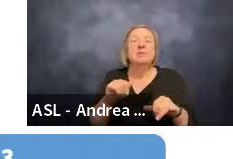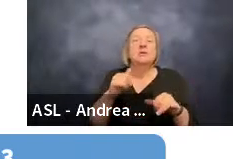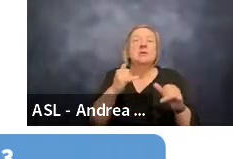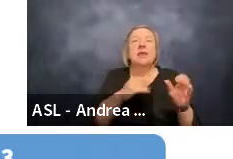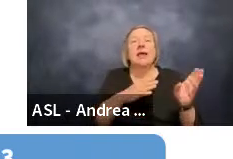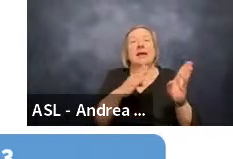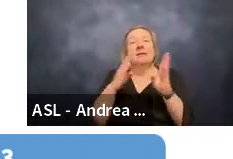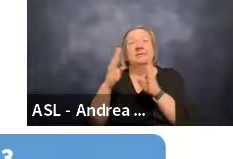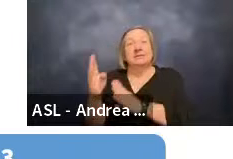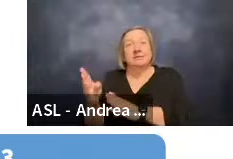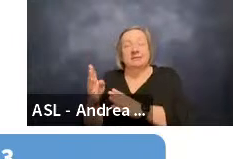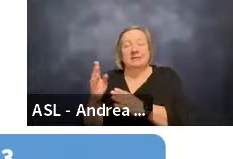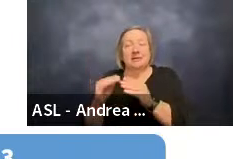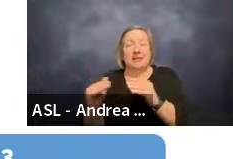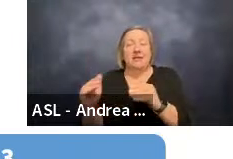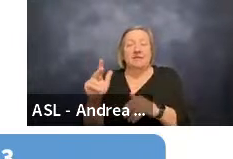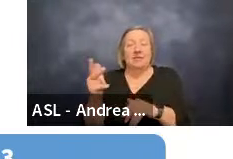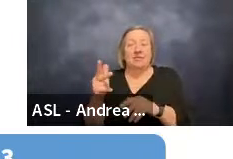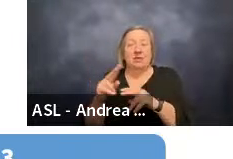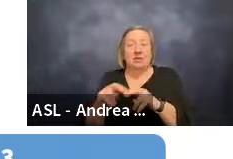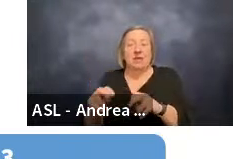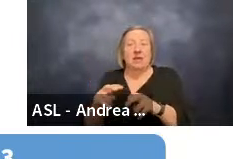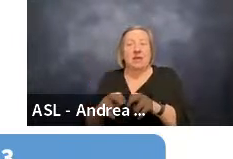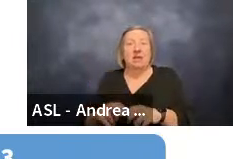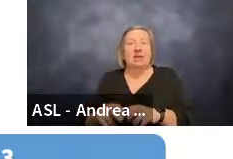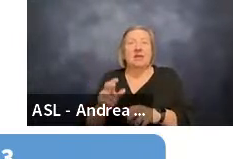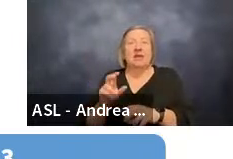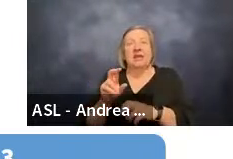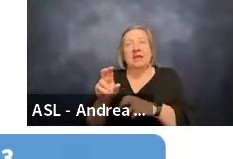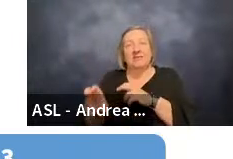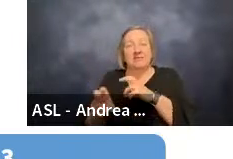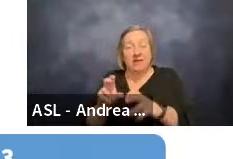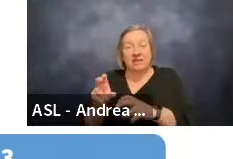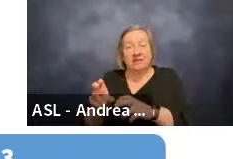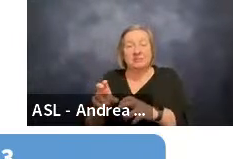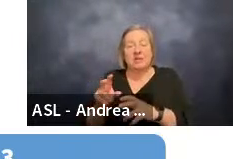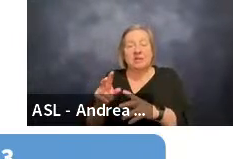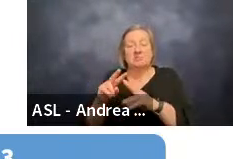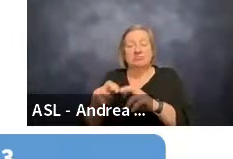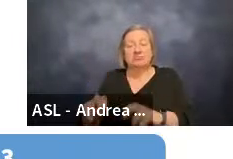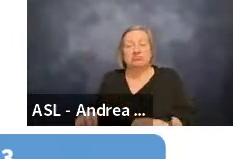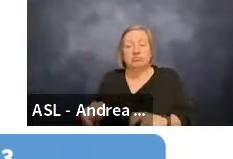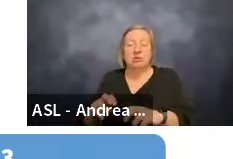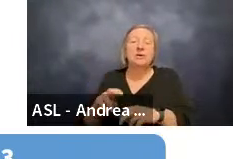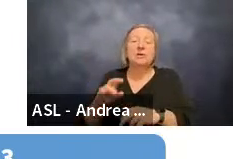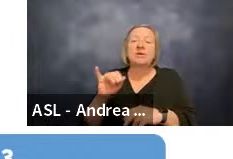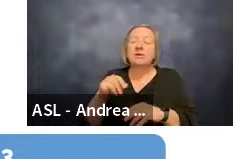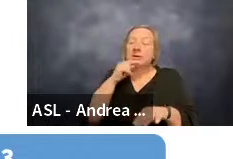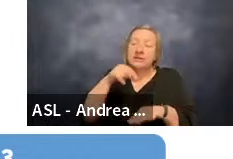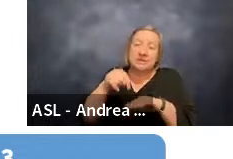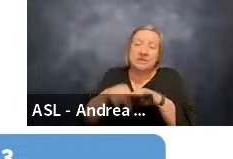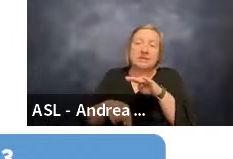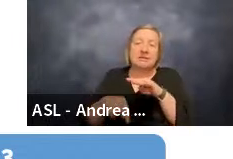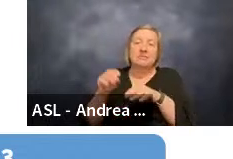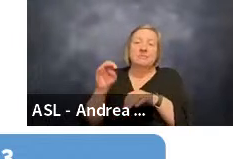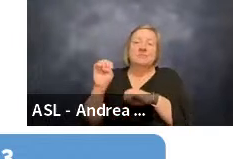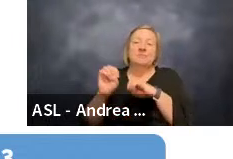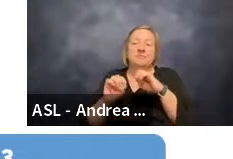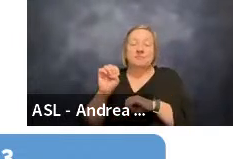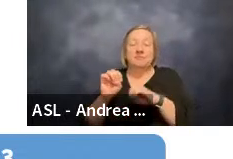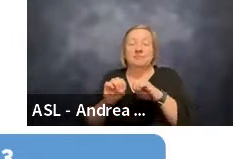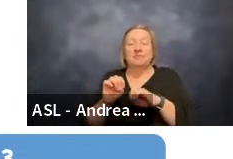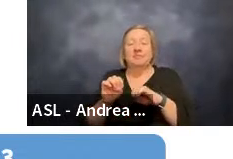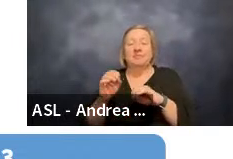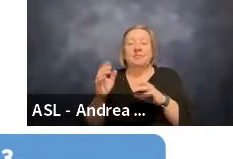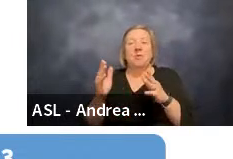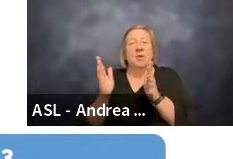level 3 analysis, which is sometimes called an investment grade analysis. This is the really deep evaluation of really